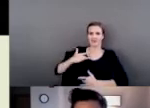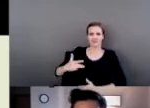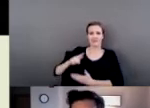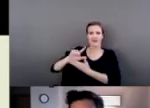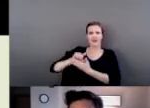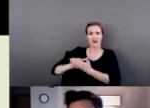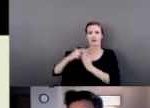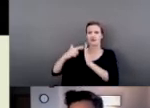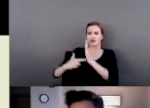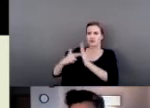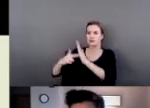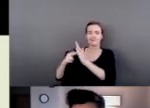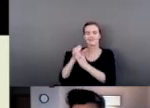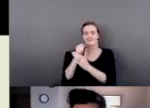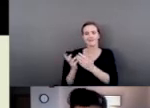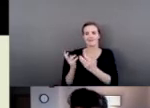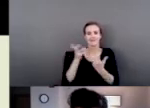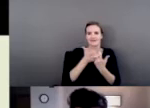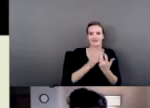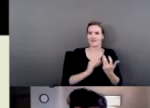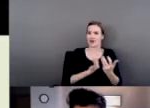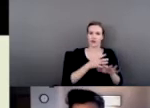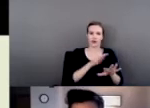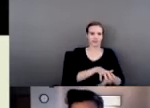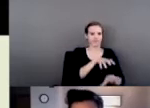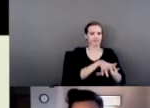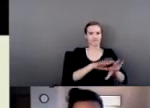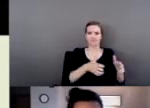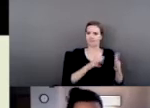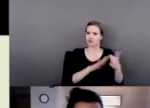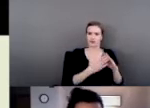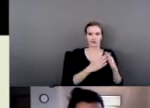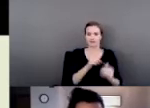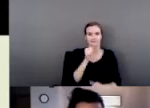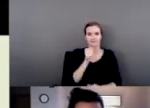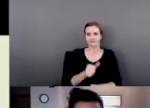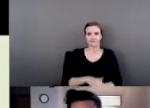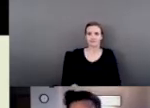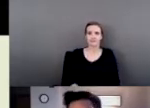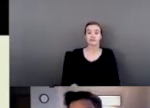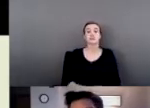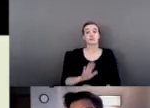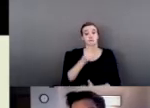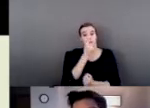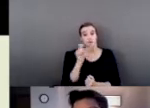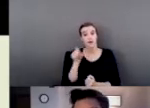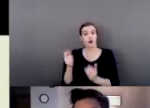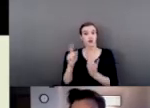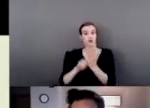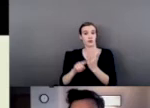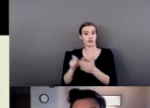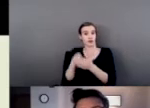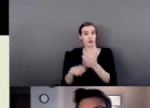the ways of, you know, our tribal communities. Interesting, another research article I had read